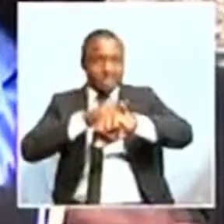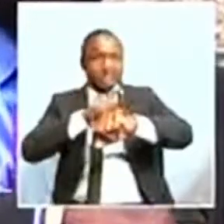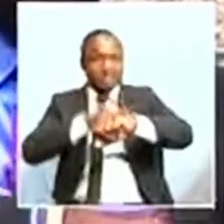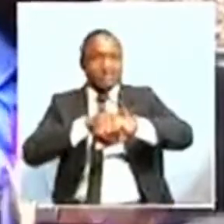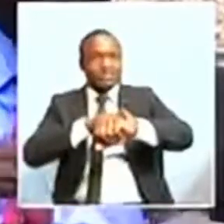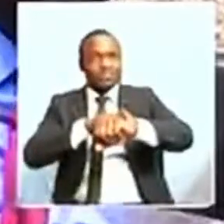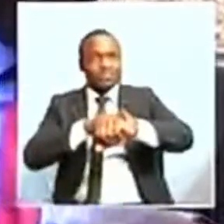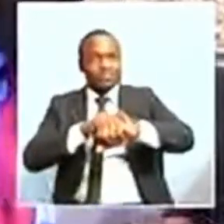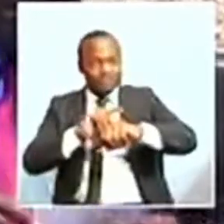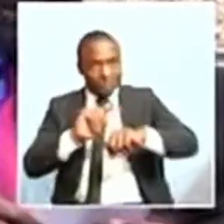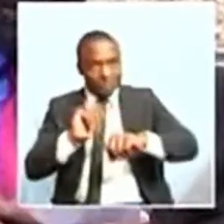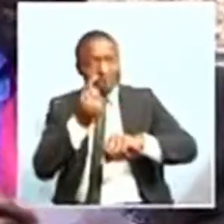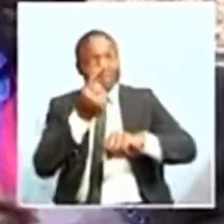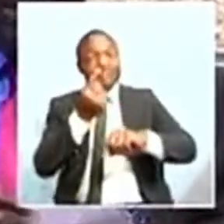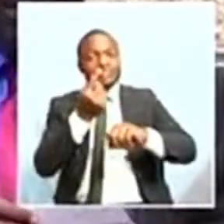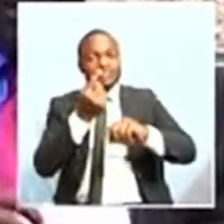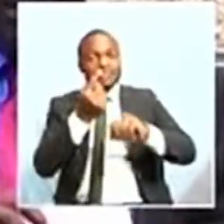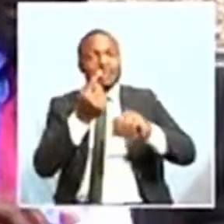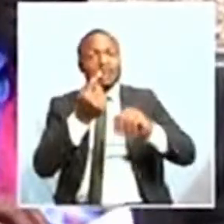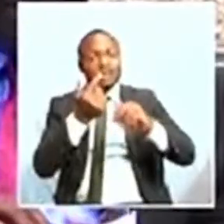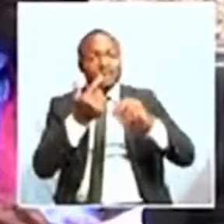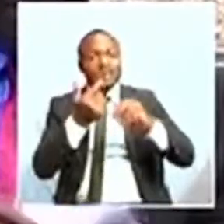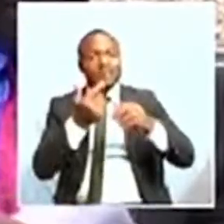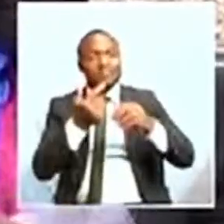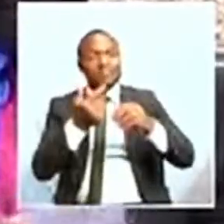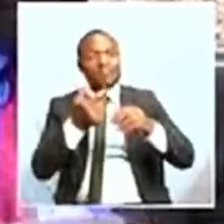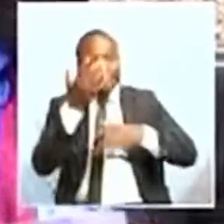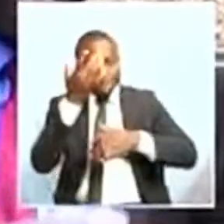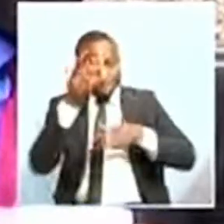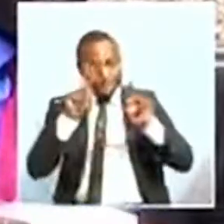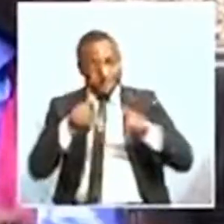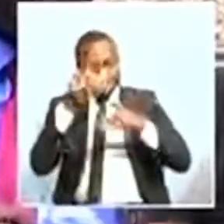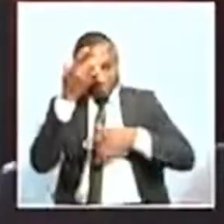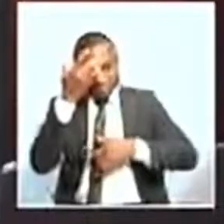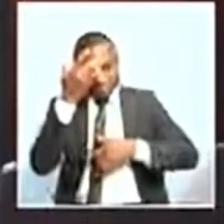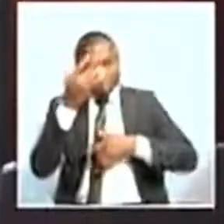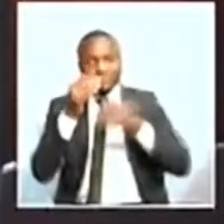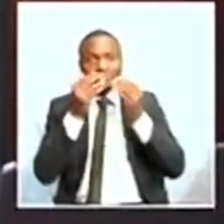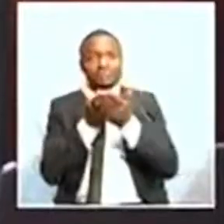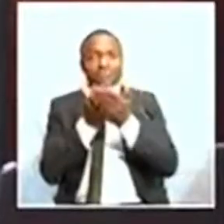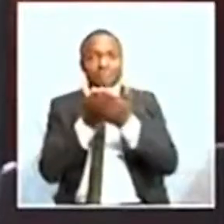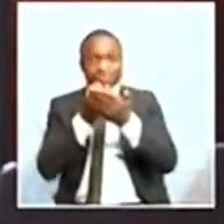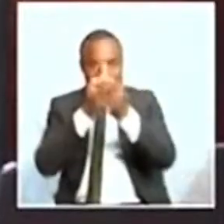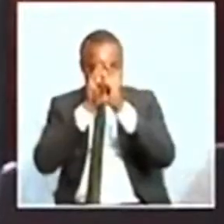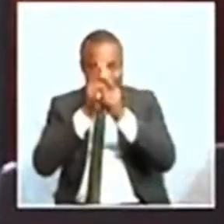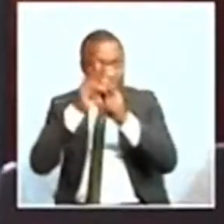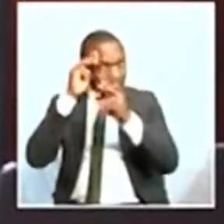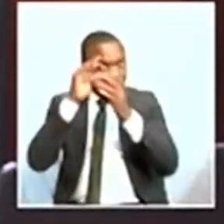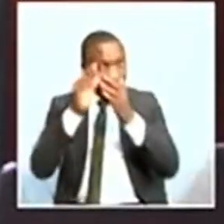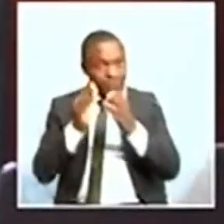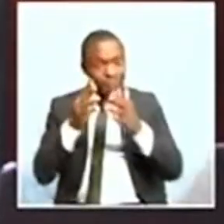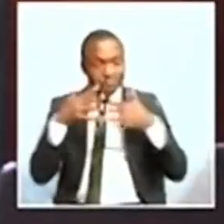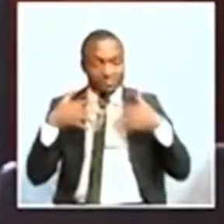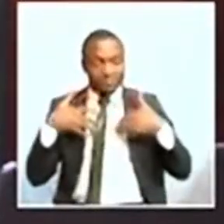we had the first outbreak? I submit. The Honorable Minister of Health.